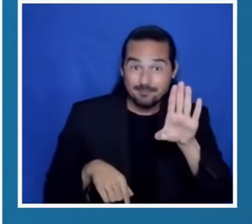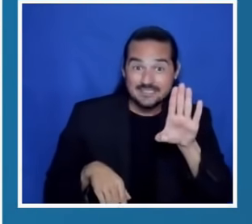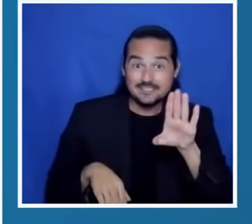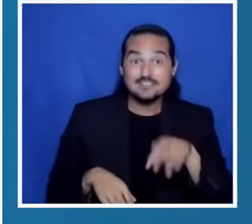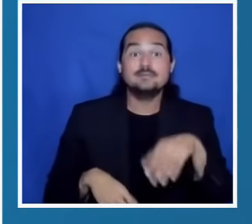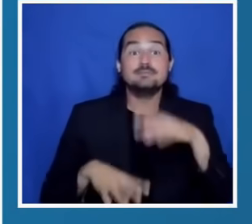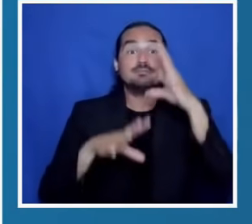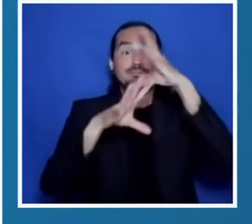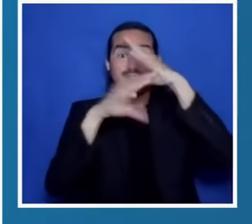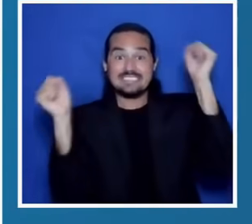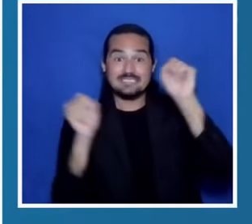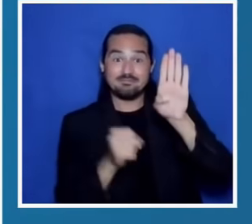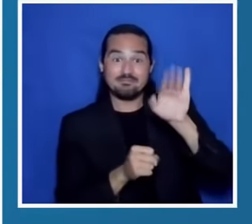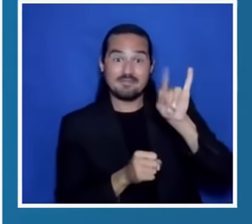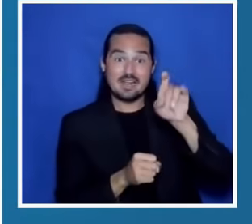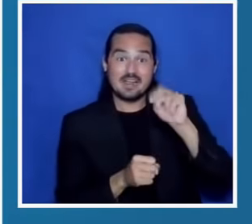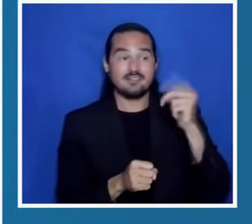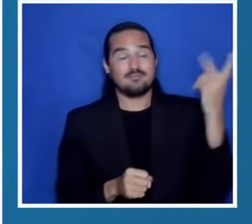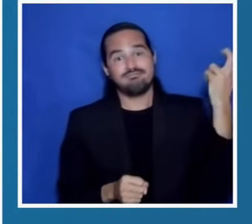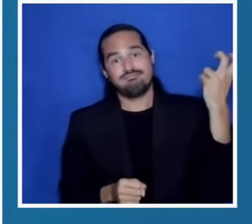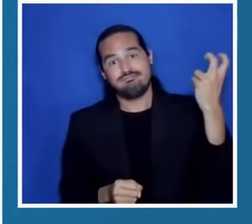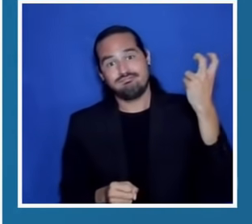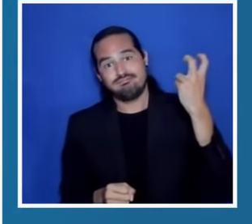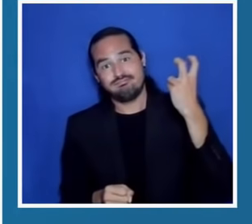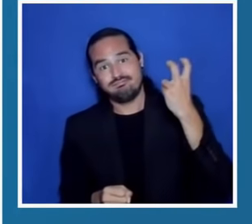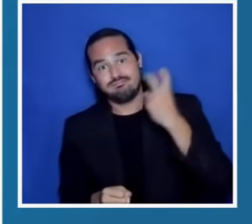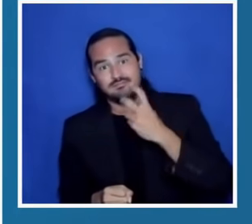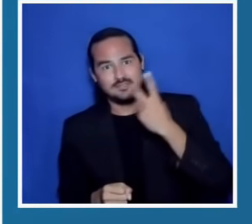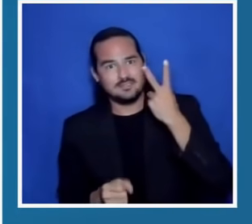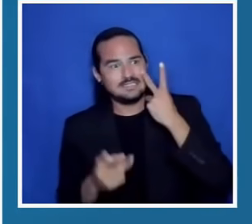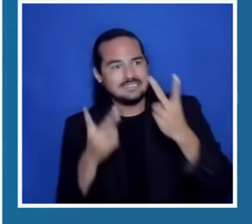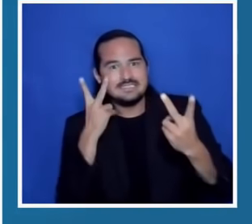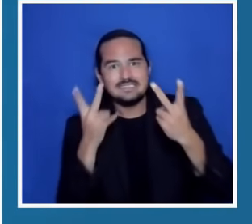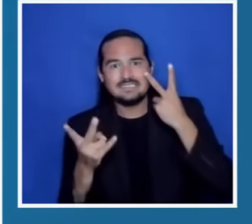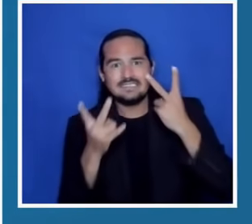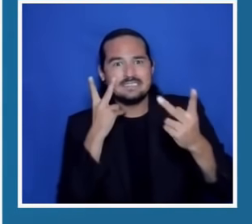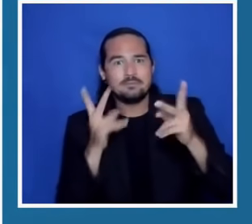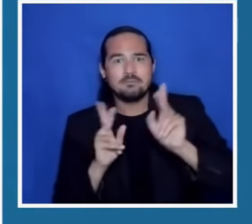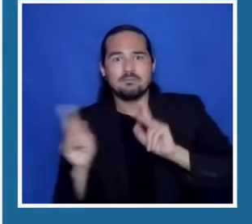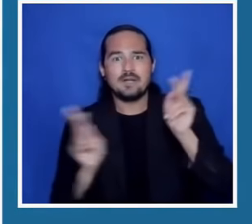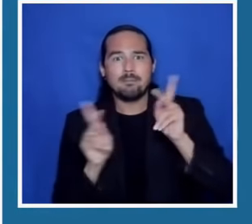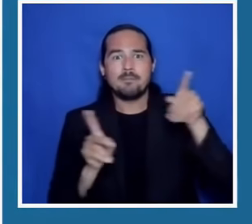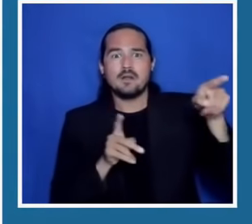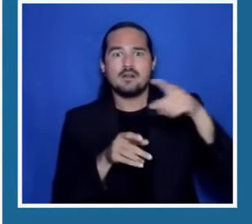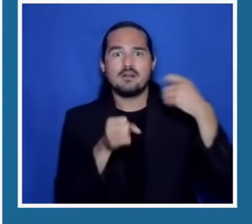and we looked at all those remarkable people on the road.